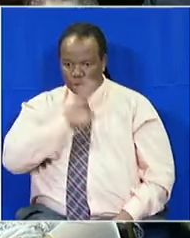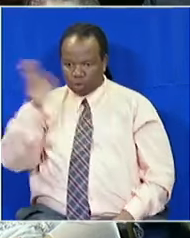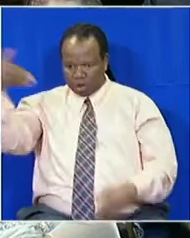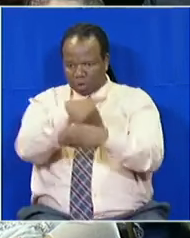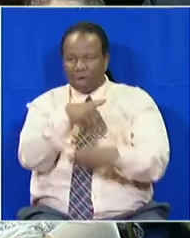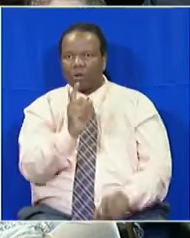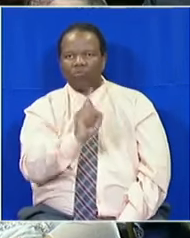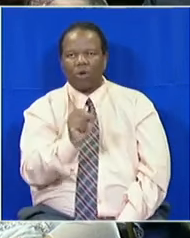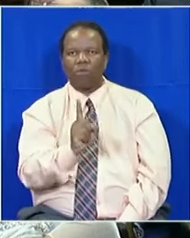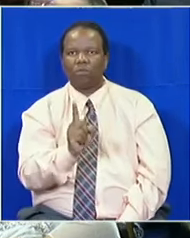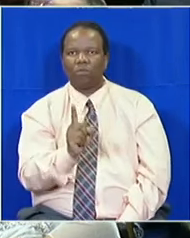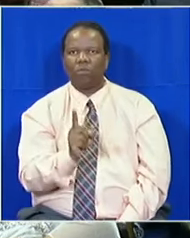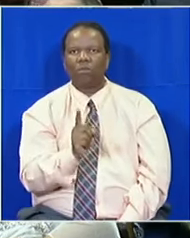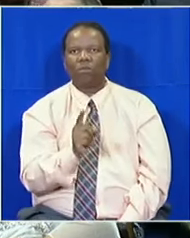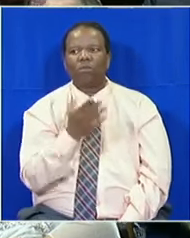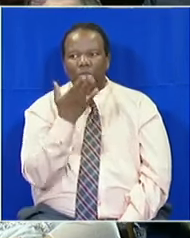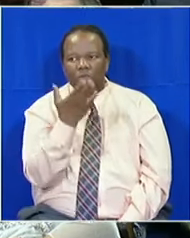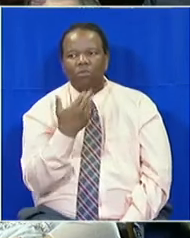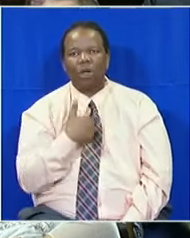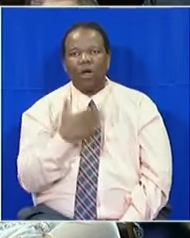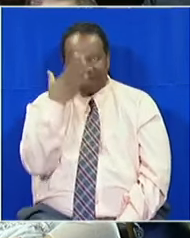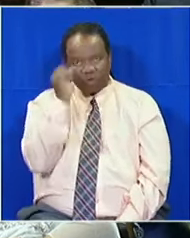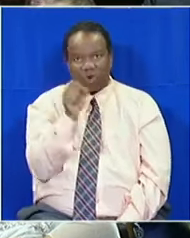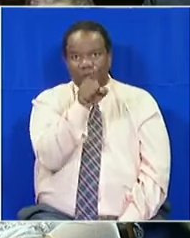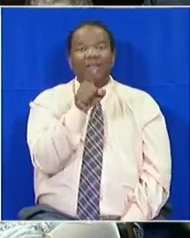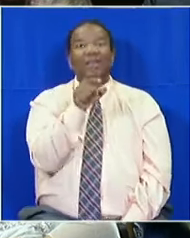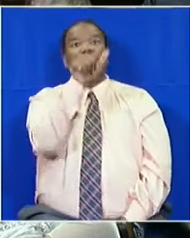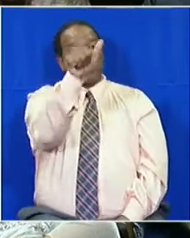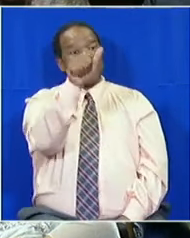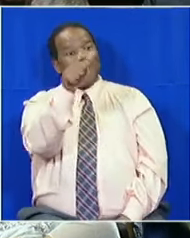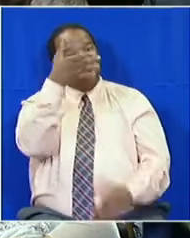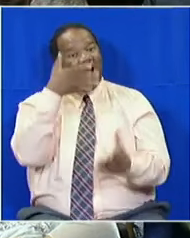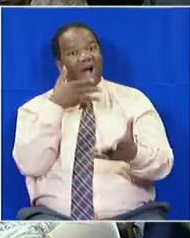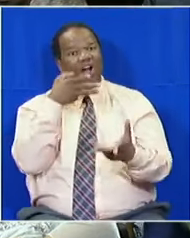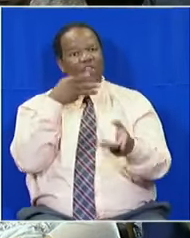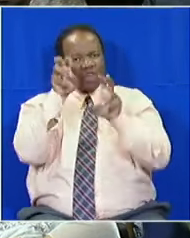So we are Honorable not going Malema. To allow order. The President order, to address speaker. Us. Honorable Malema, please.